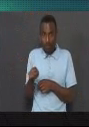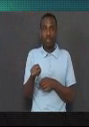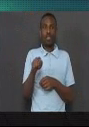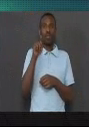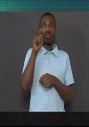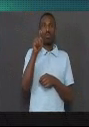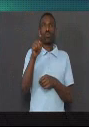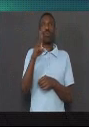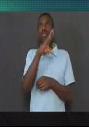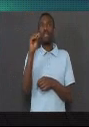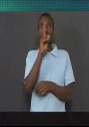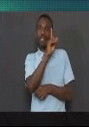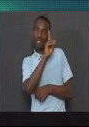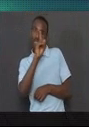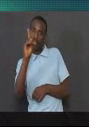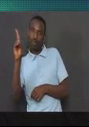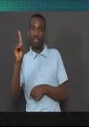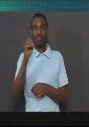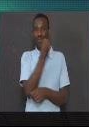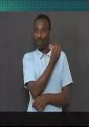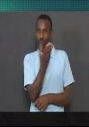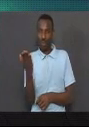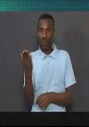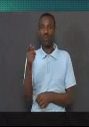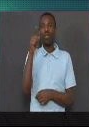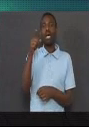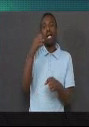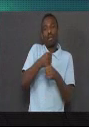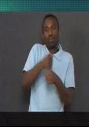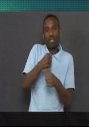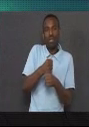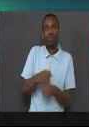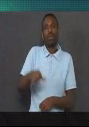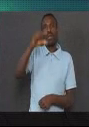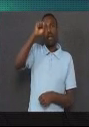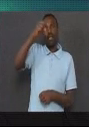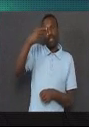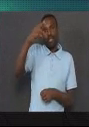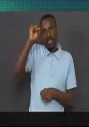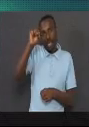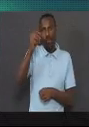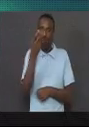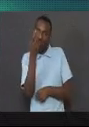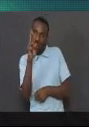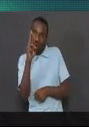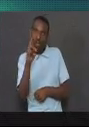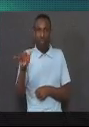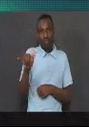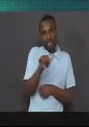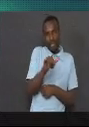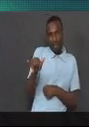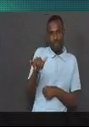and the displacement of an object performing SHM are the